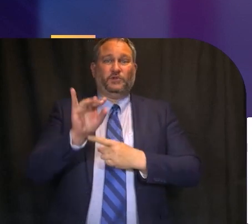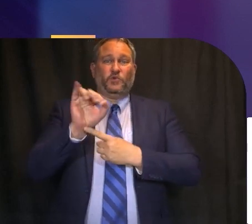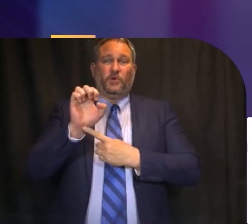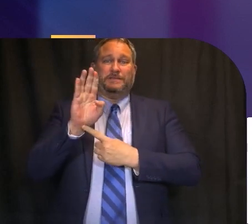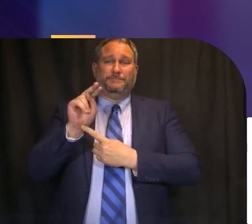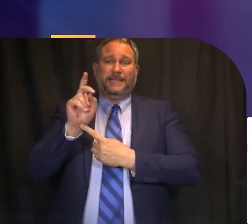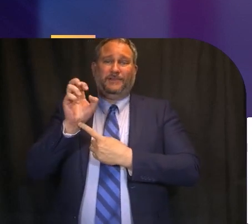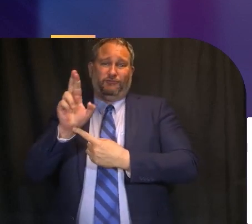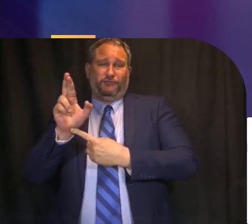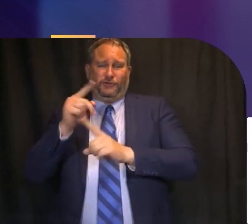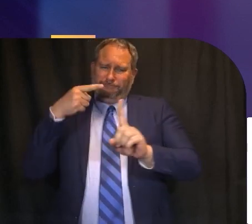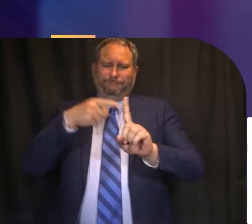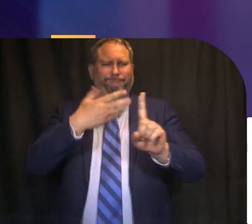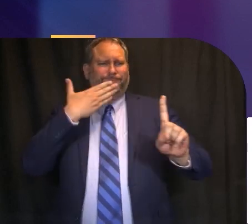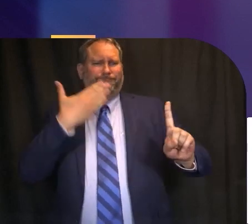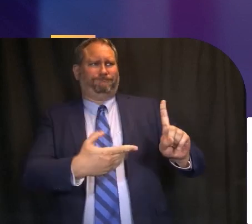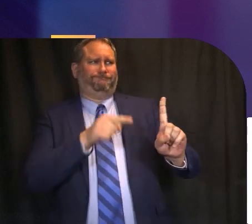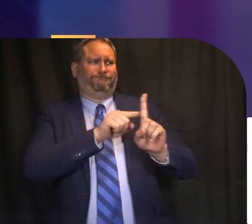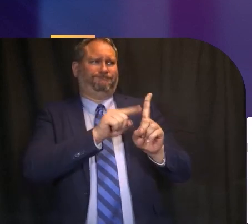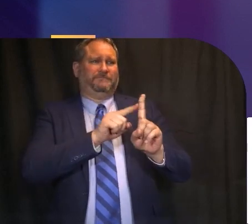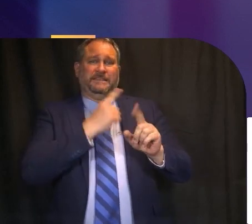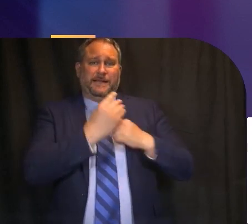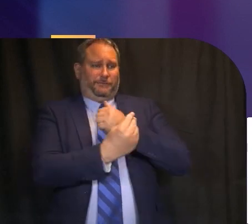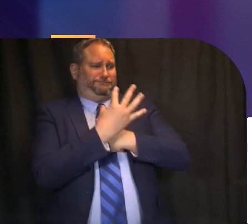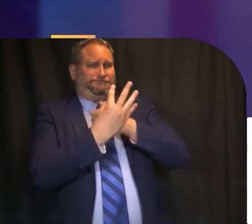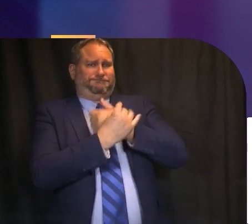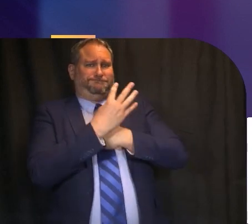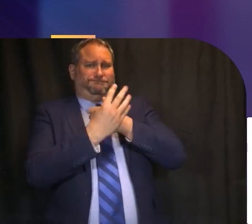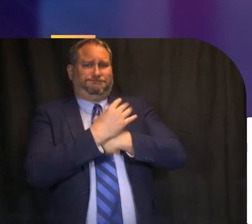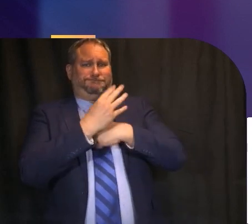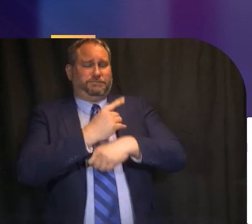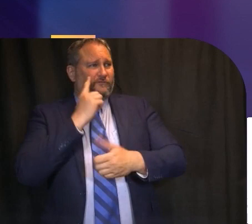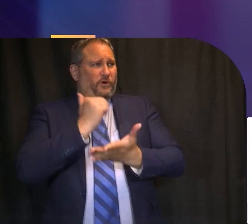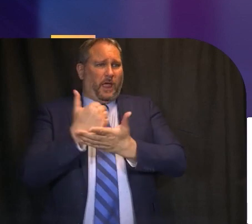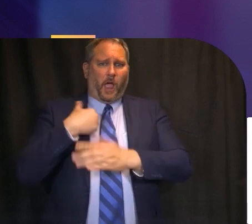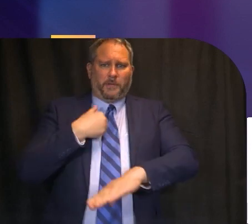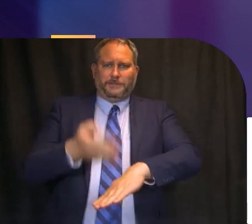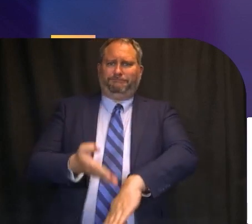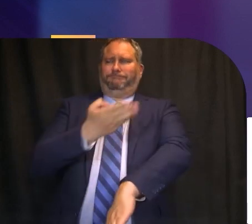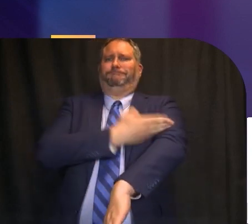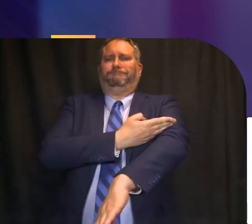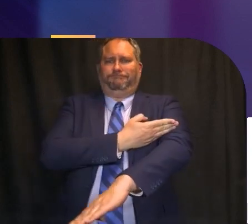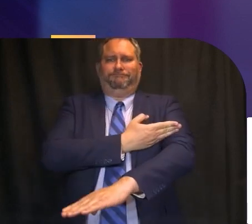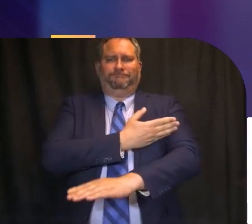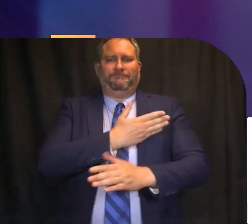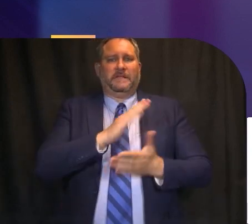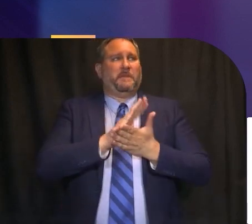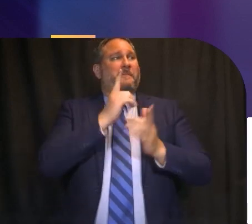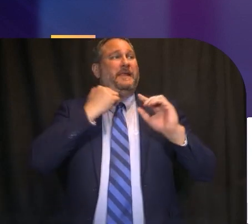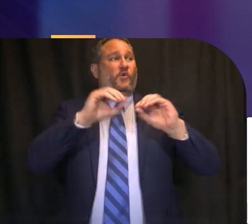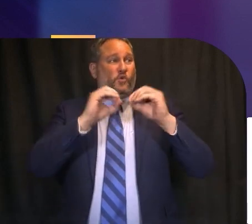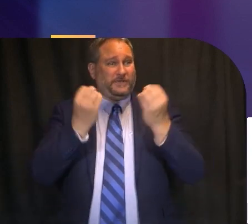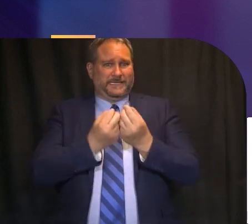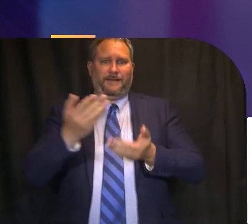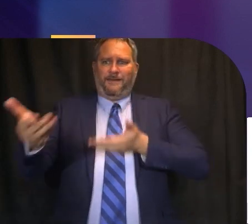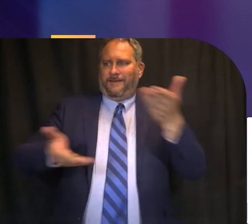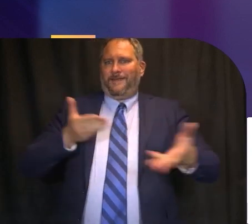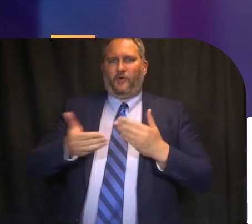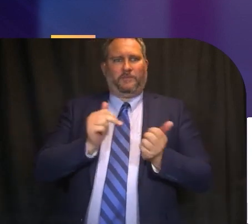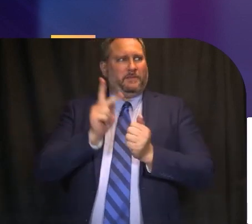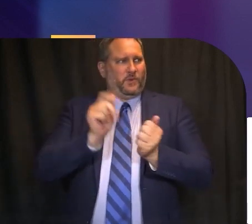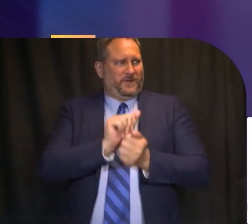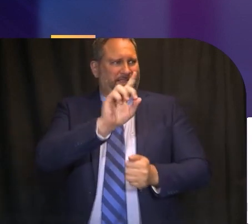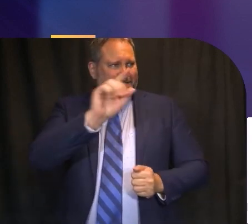organization and effectively hire people with disabilities and help them be successful and exceed their own expectations.